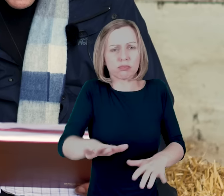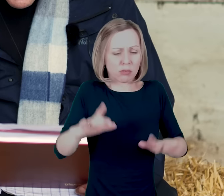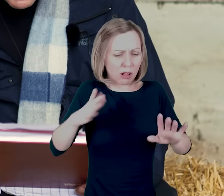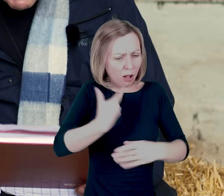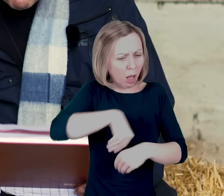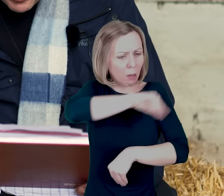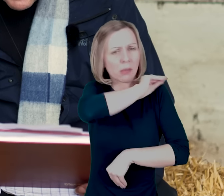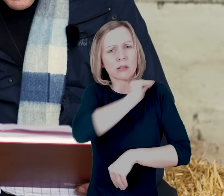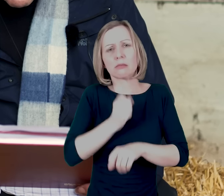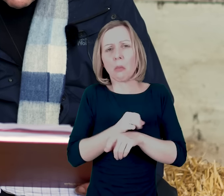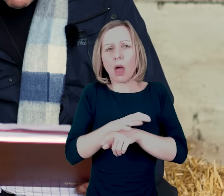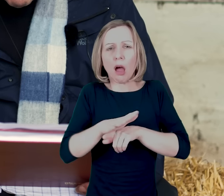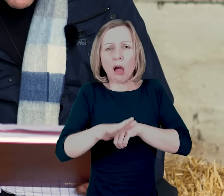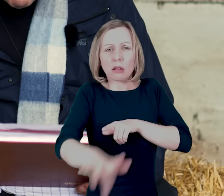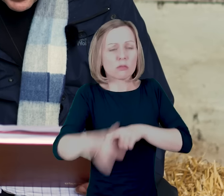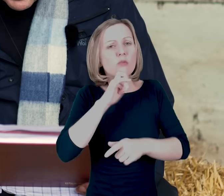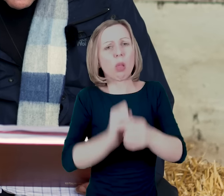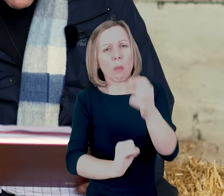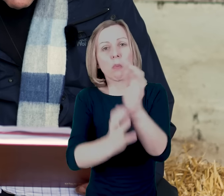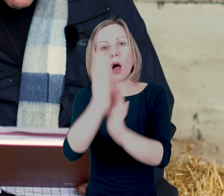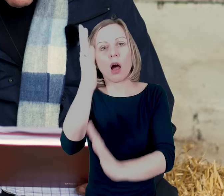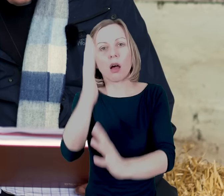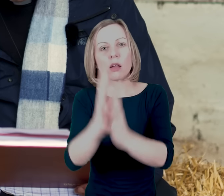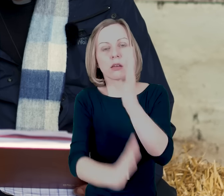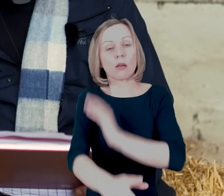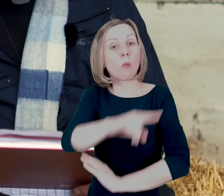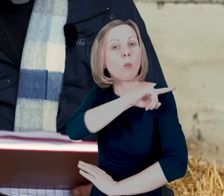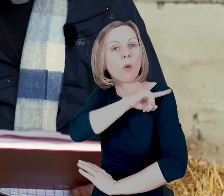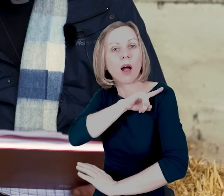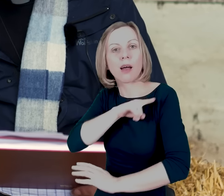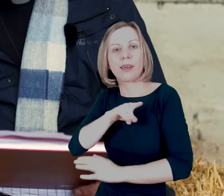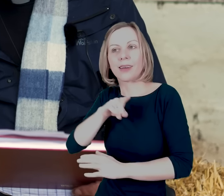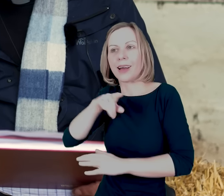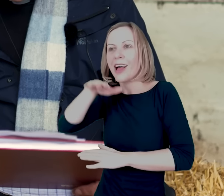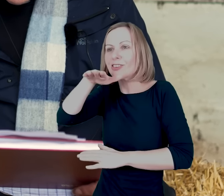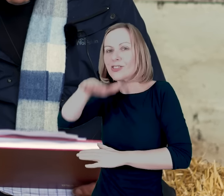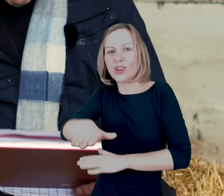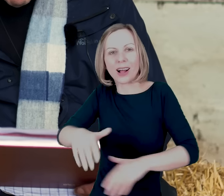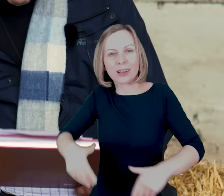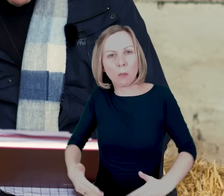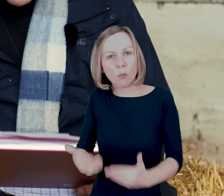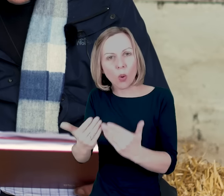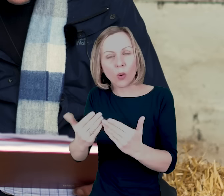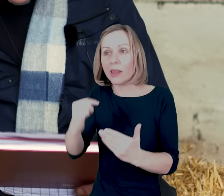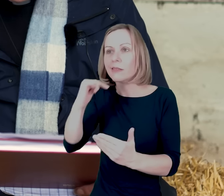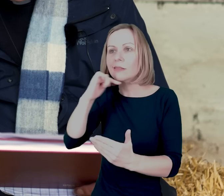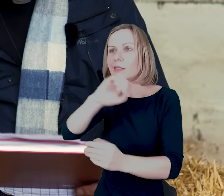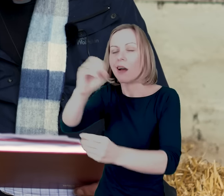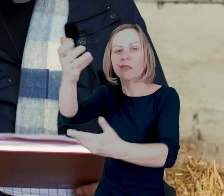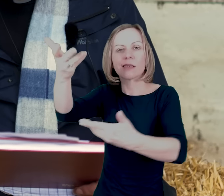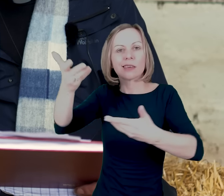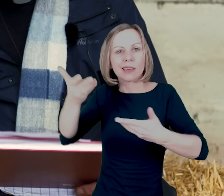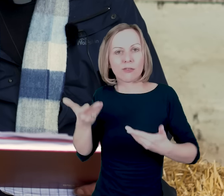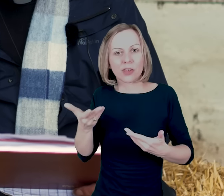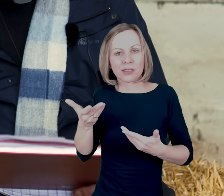blood shall be burned as fuel for the fire. For a child has been born for us,